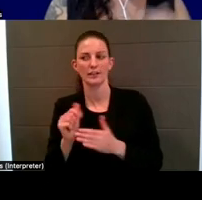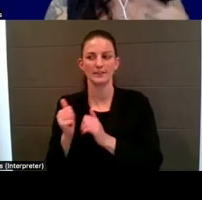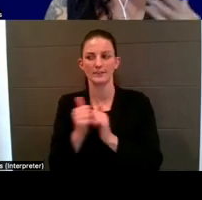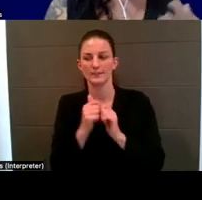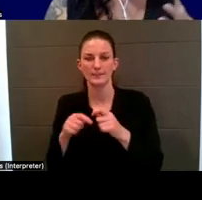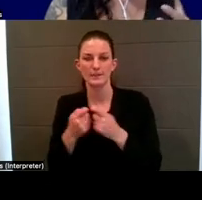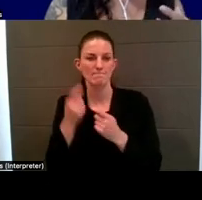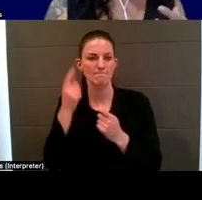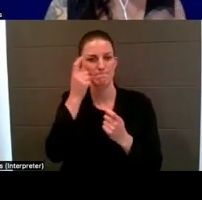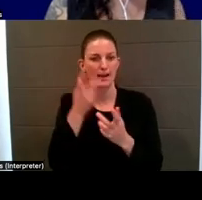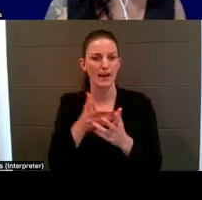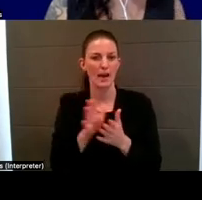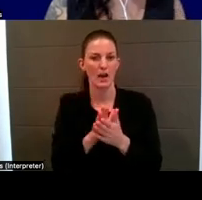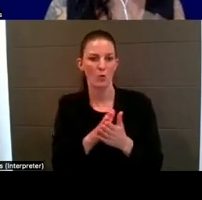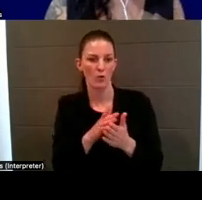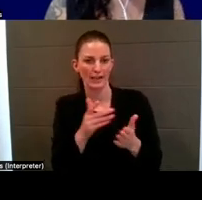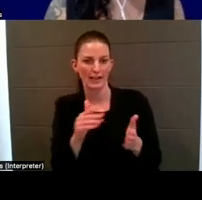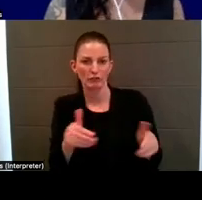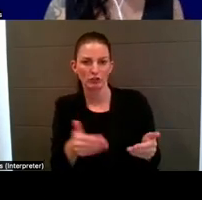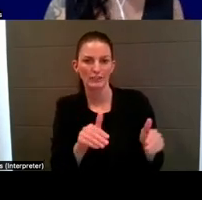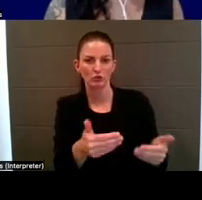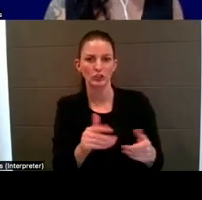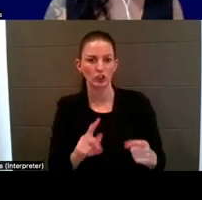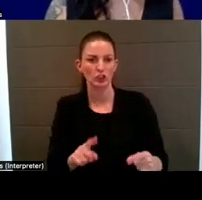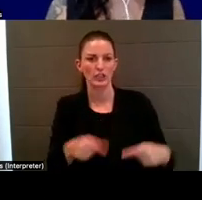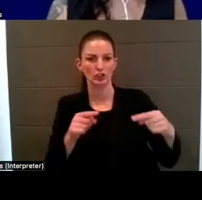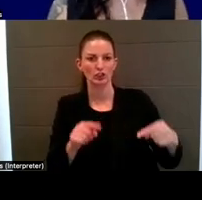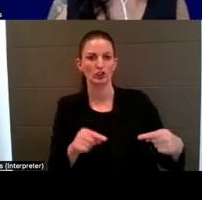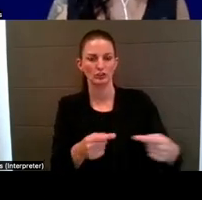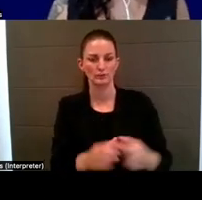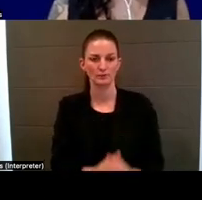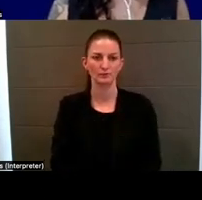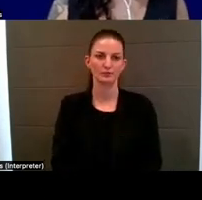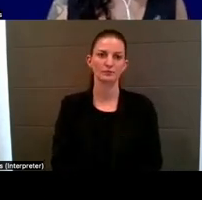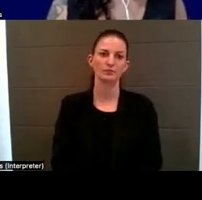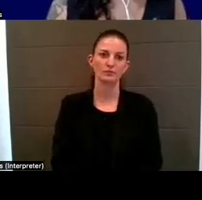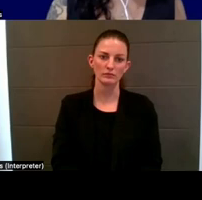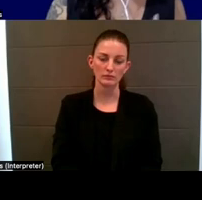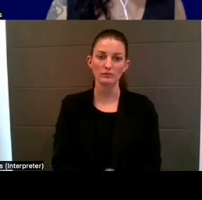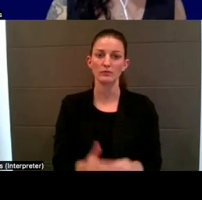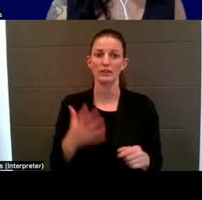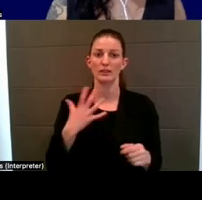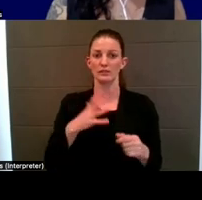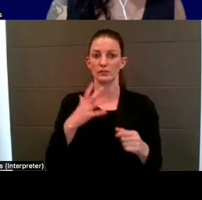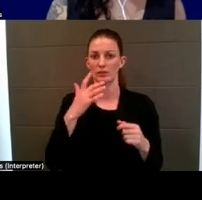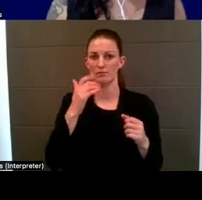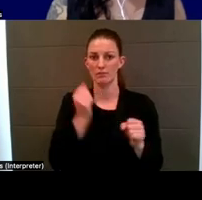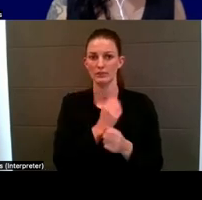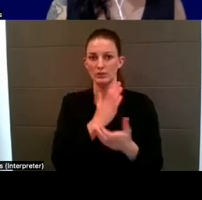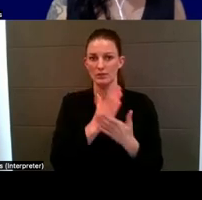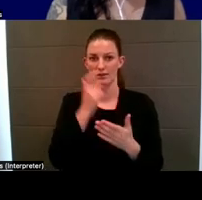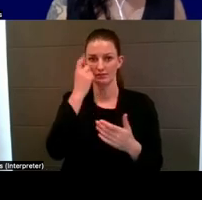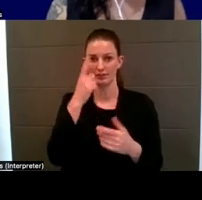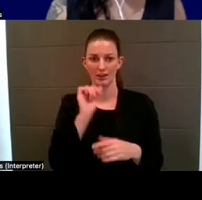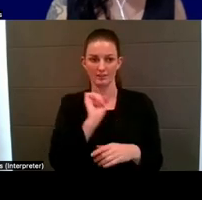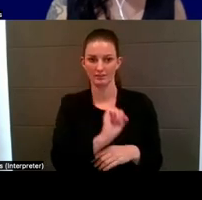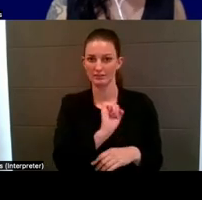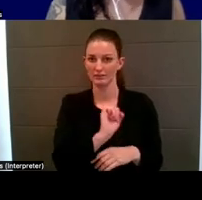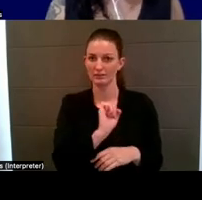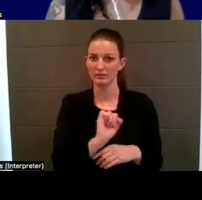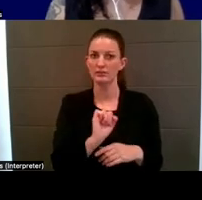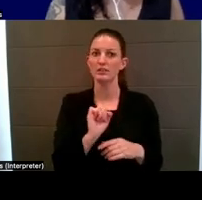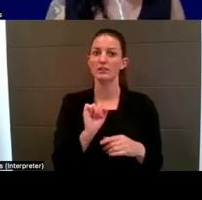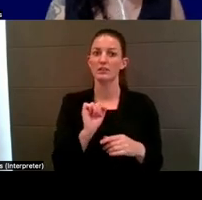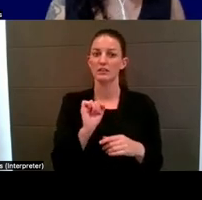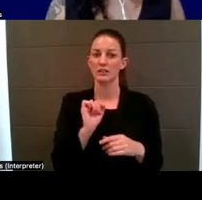but have challenges or different access to sight and sound, we need to consider the impact of fatigue and the effort that eating and